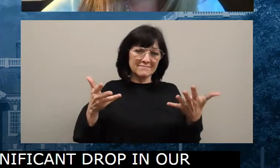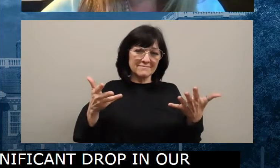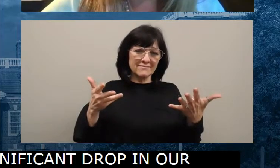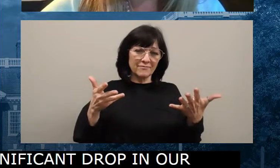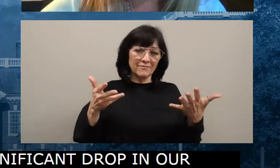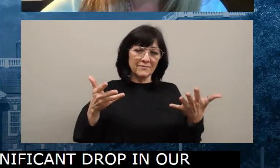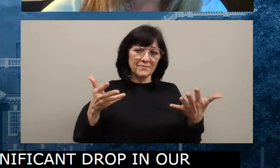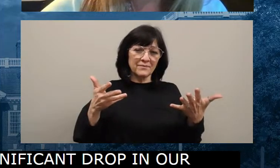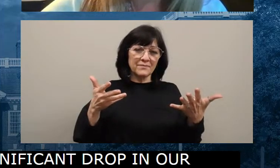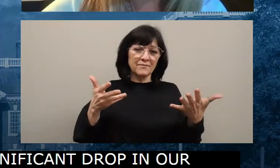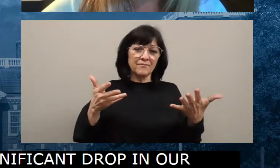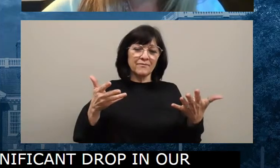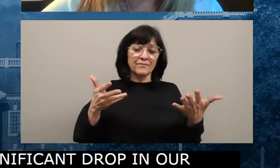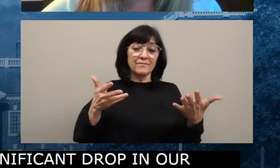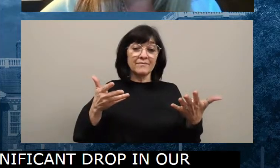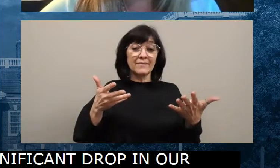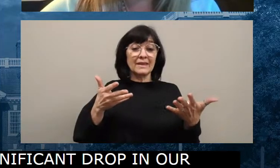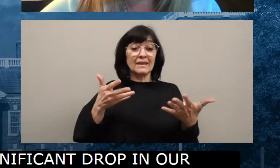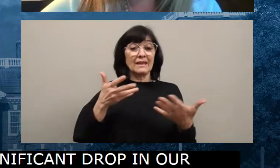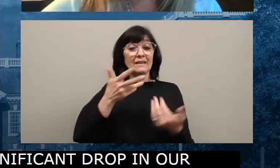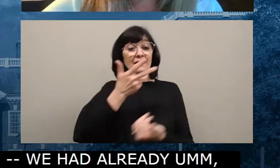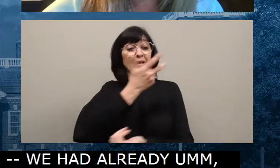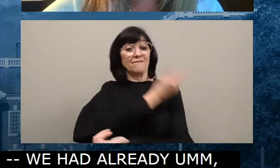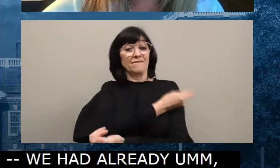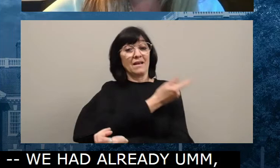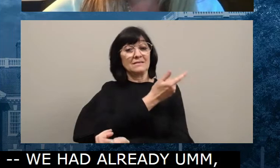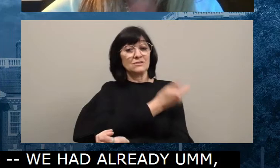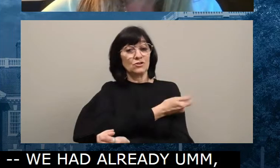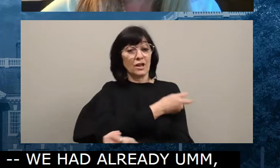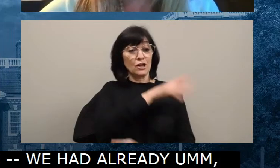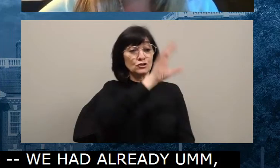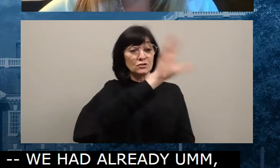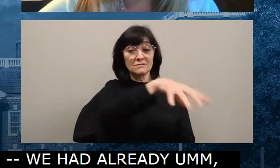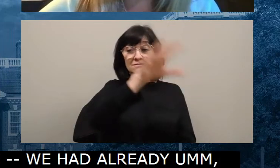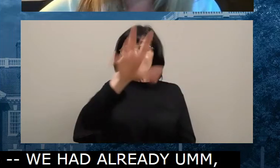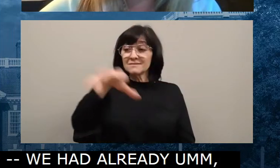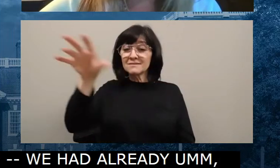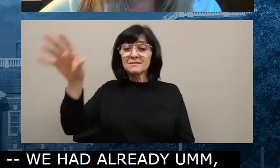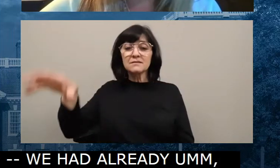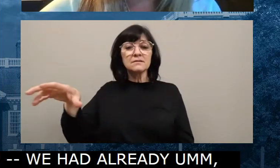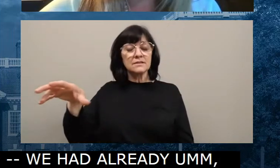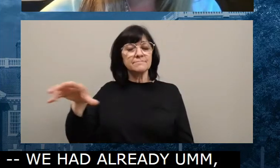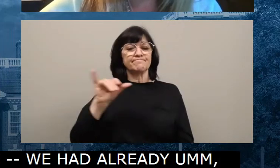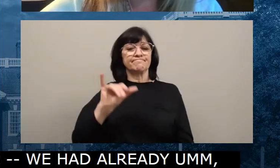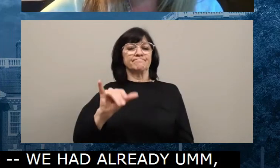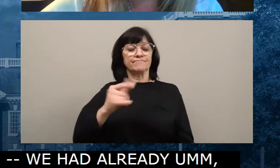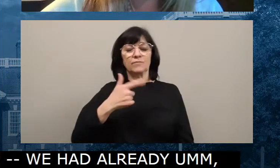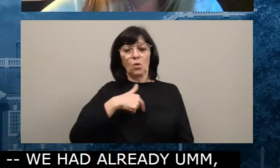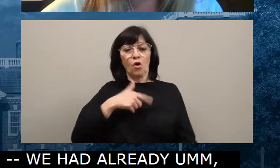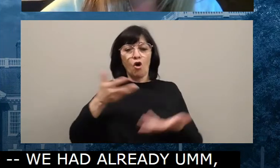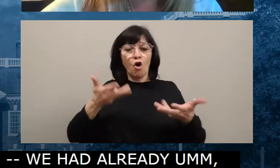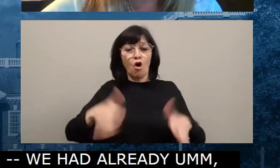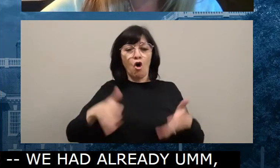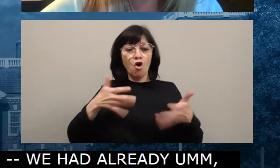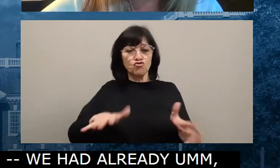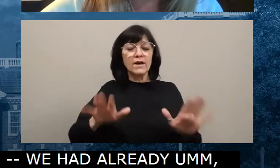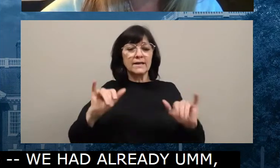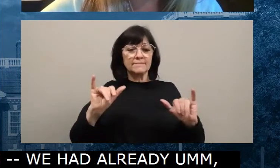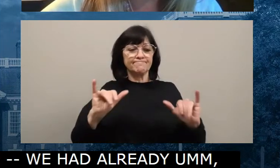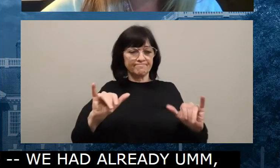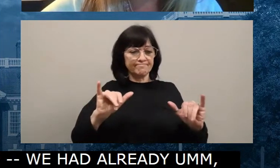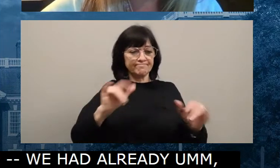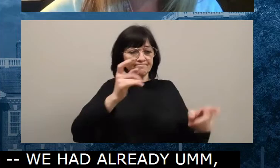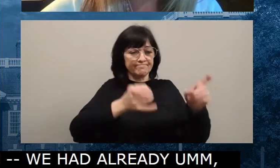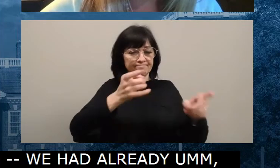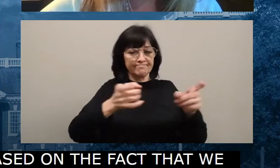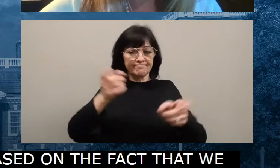adjusted our vaccination events based on the fact that we were not going to be getting much Johnson & Johnson in the